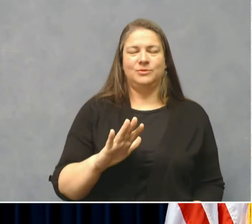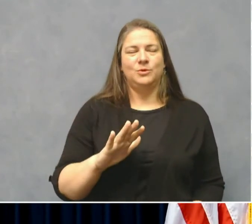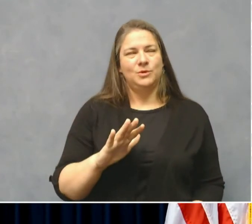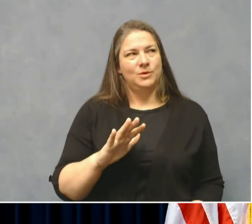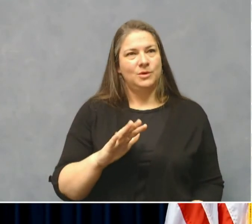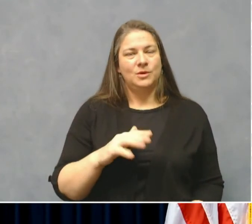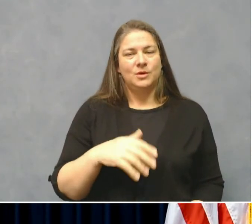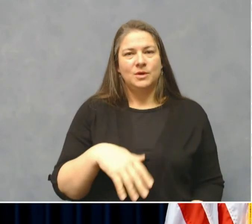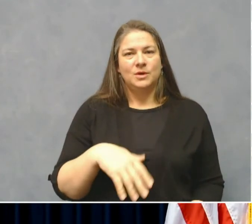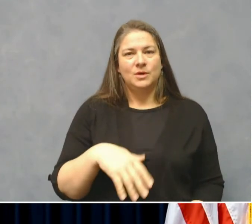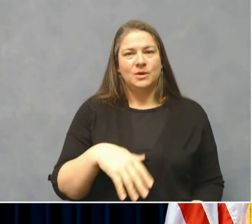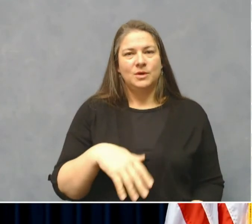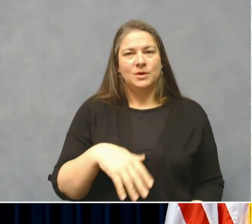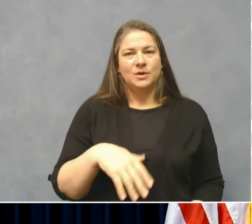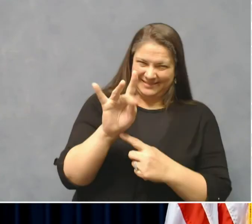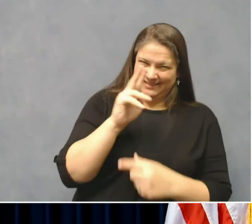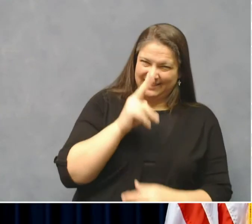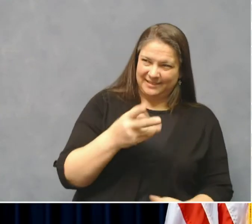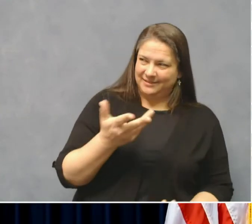Again.